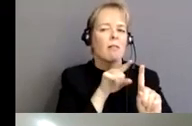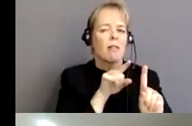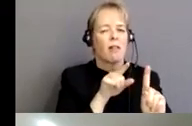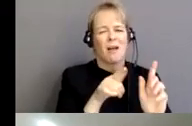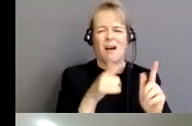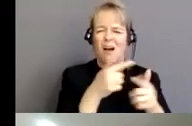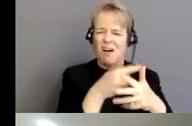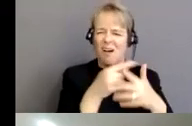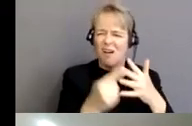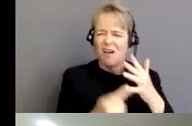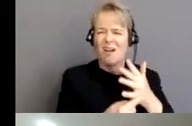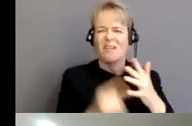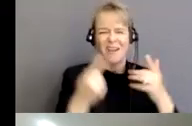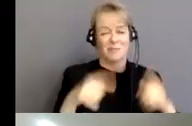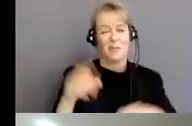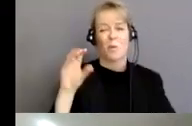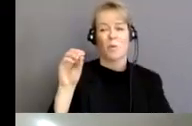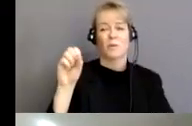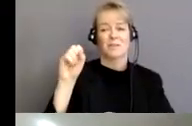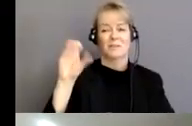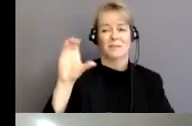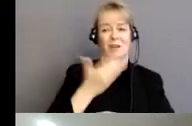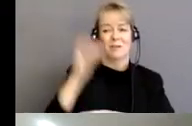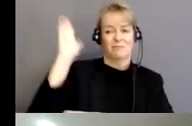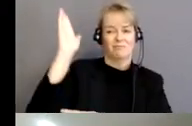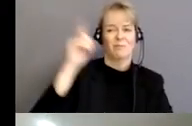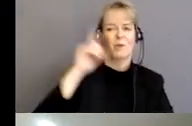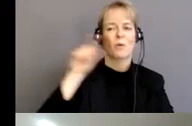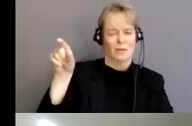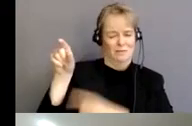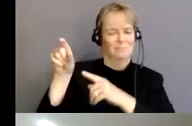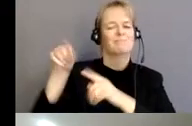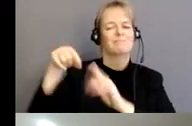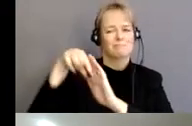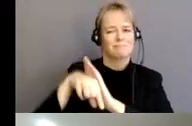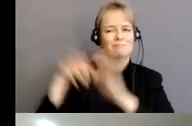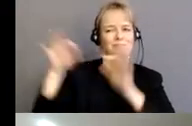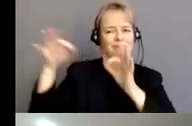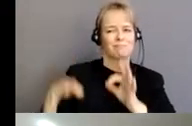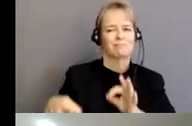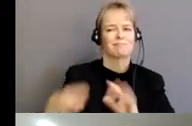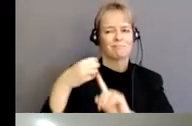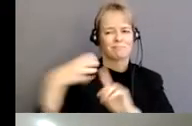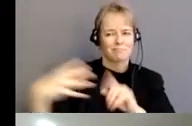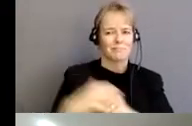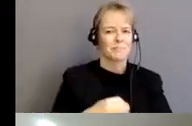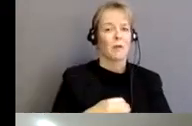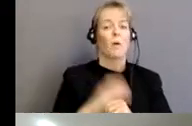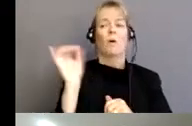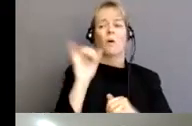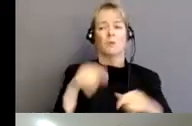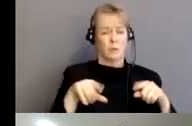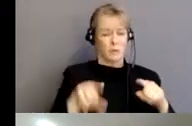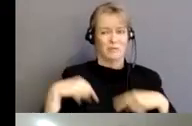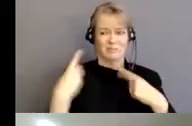which our OSC partners are going to go into detail about. I also want to highlight the fact that during COVID, we have seen